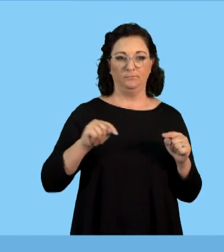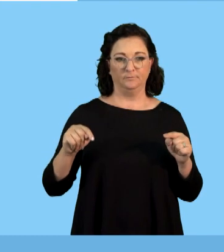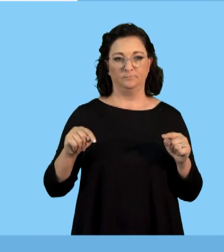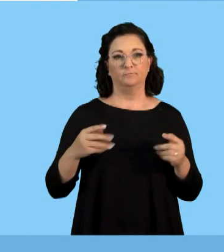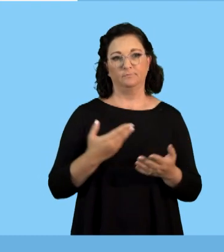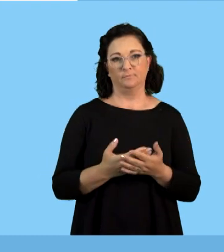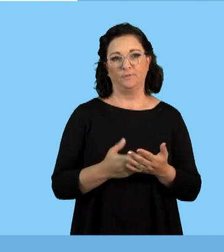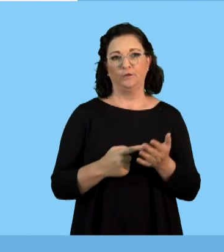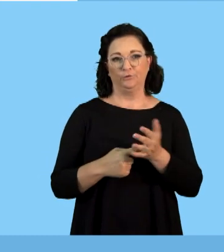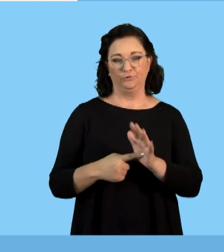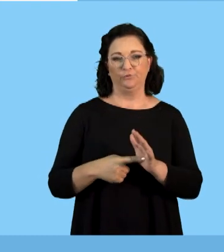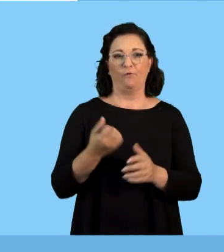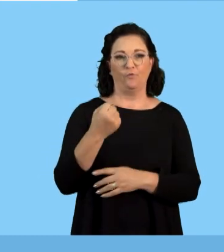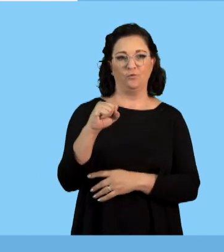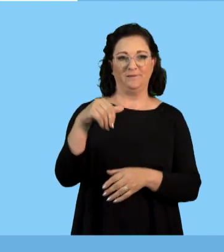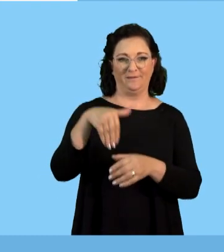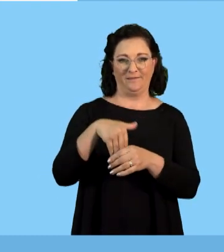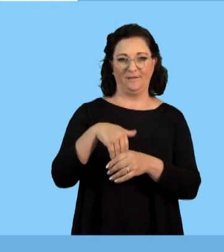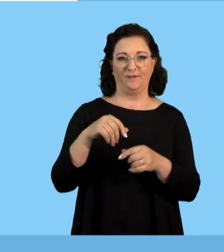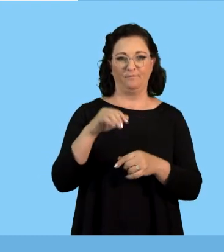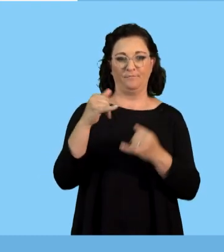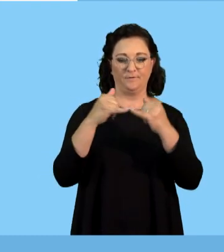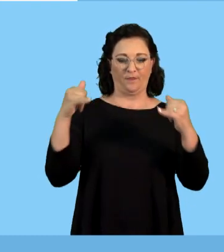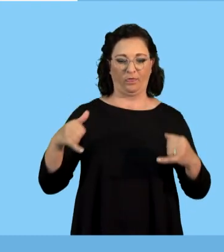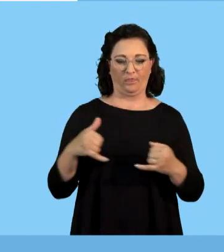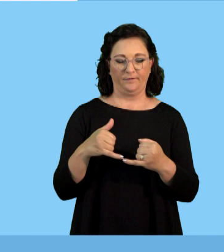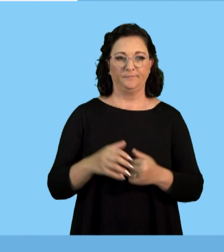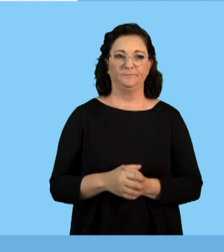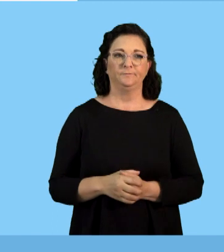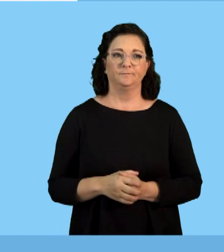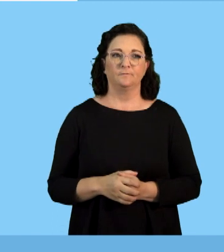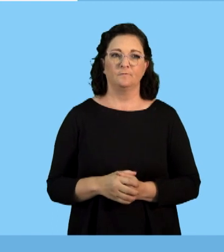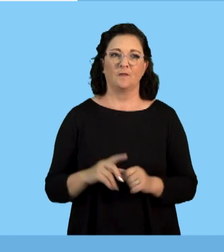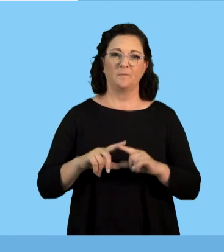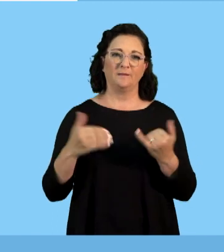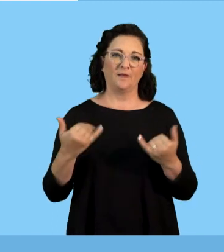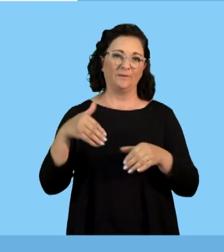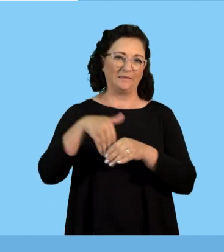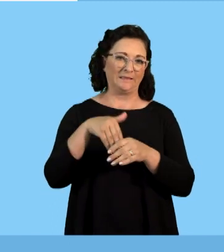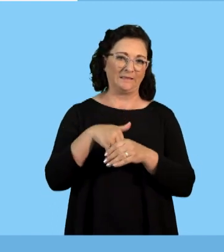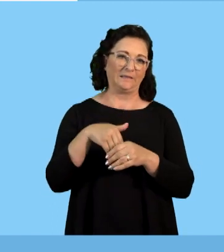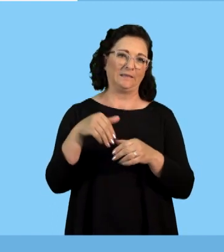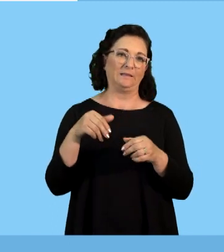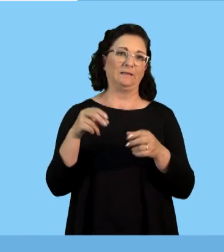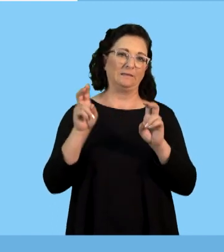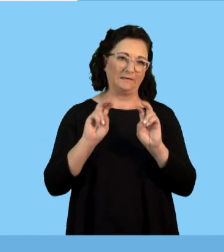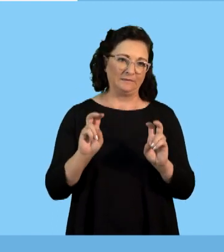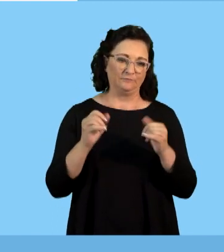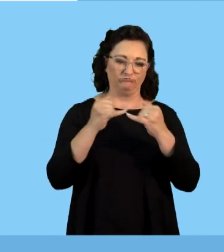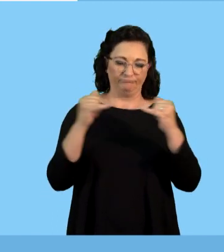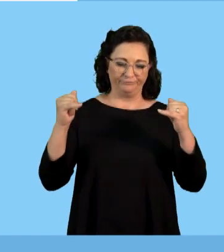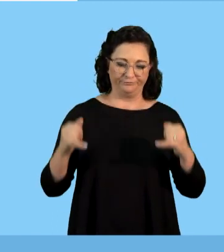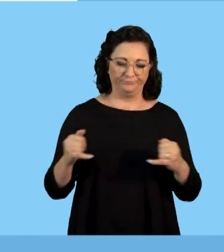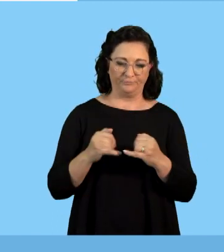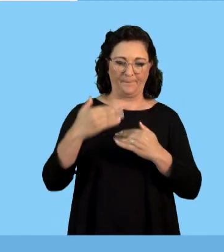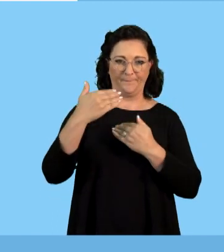to denote resistor in a circuit. Furthermore, in an electric circuit, or basically the main one,